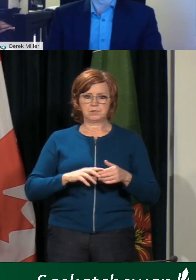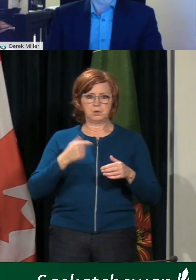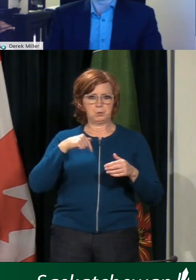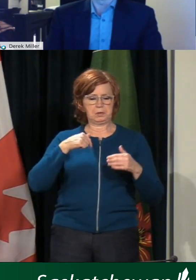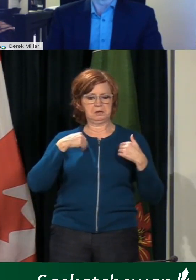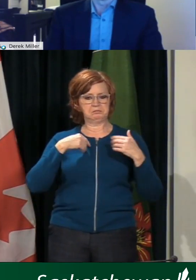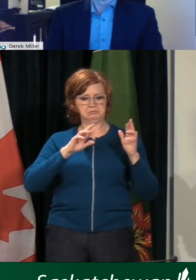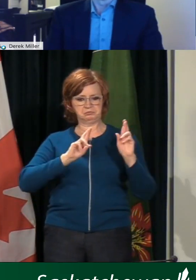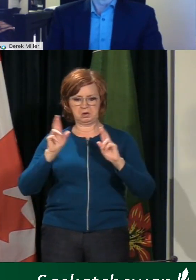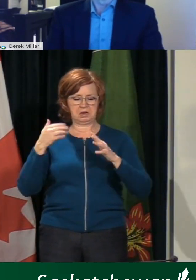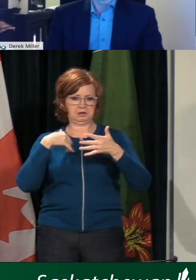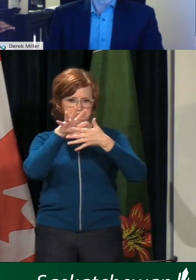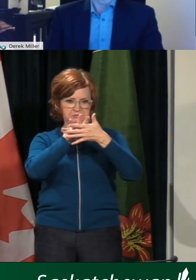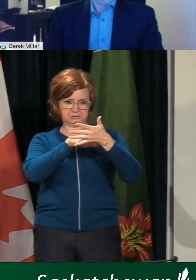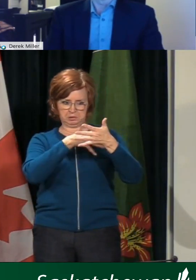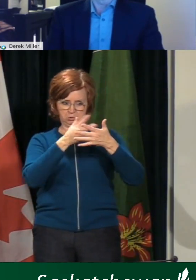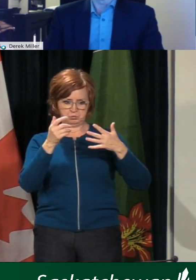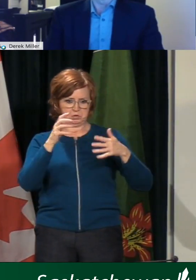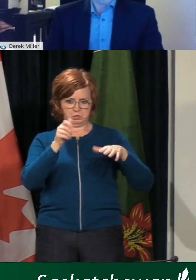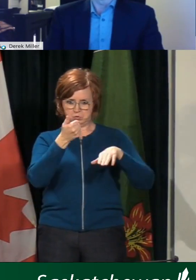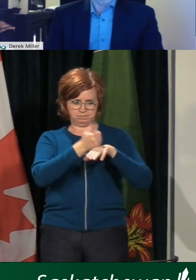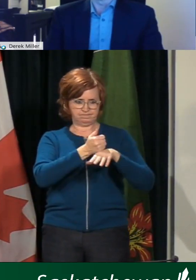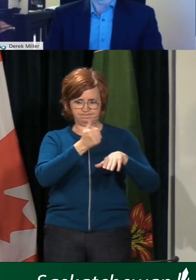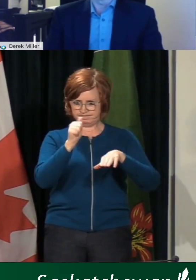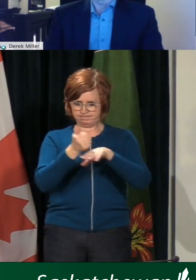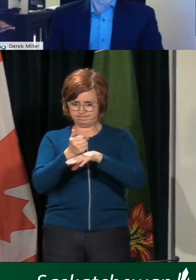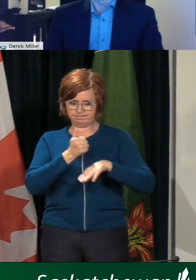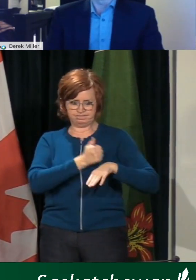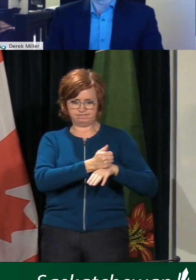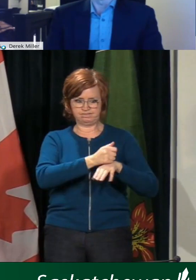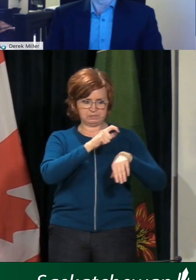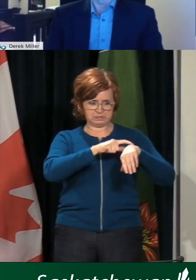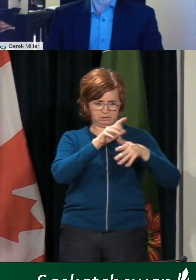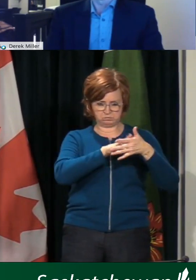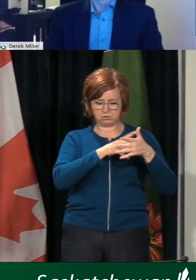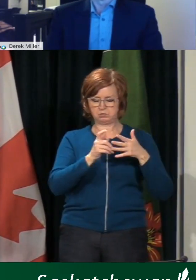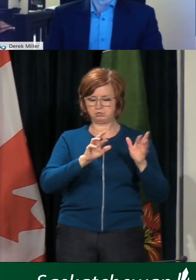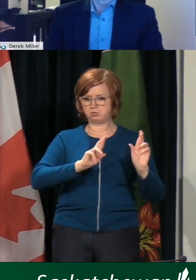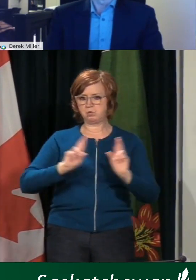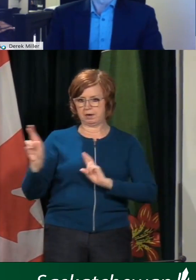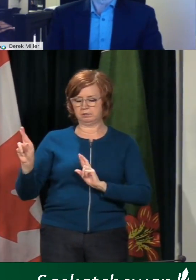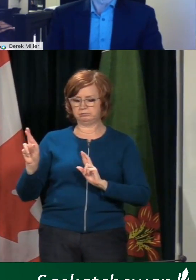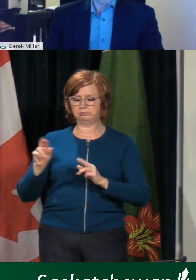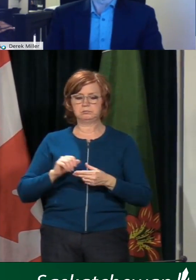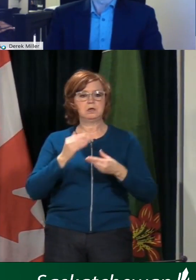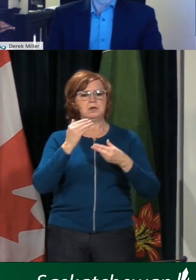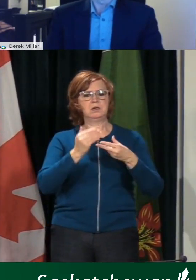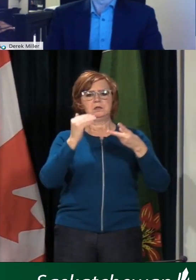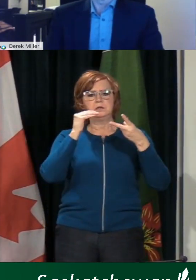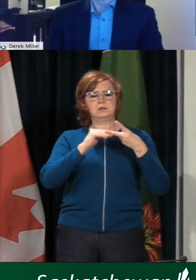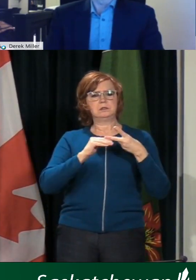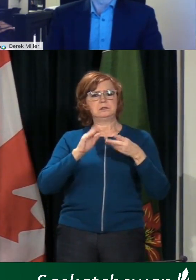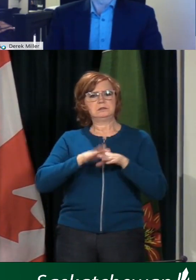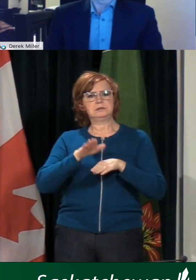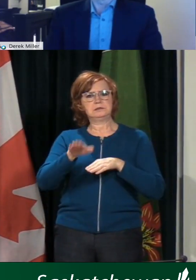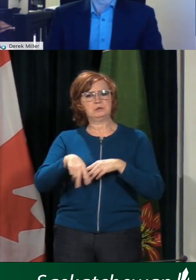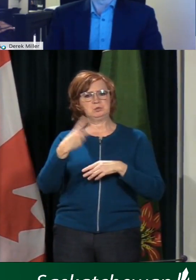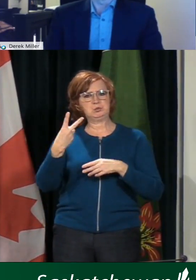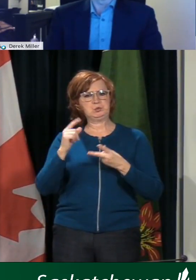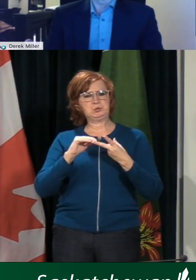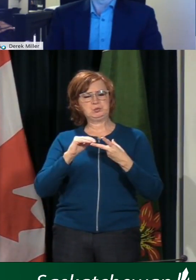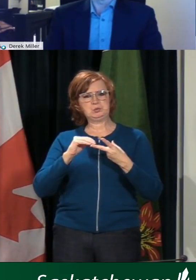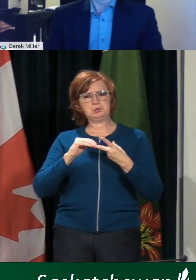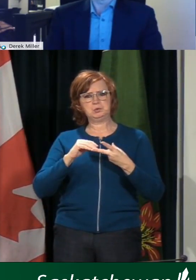amount of time to meet steps of capacity requirements. We would also have a stage 2, and this is